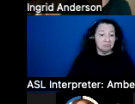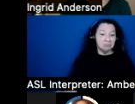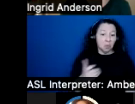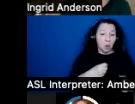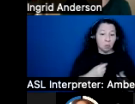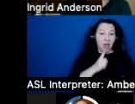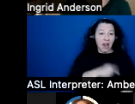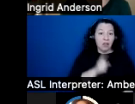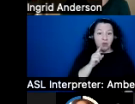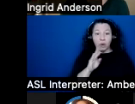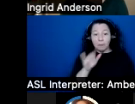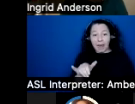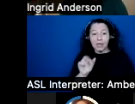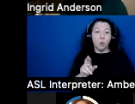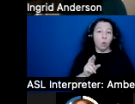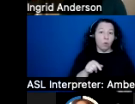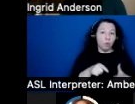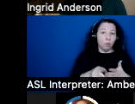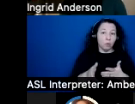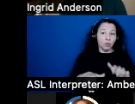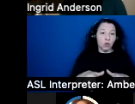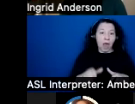either in the chat or out loud.